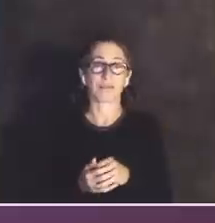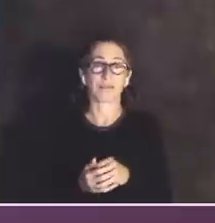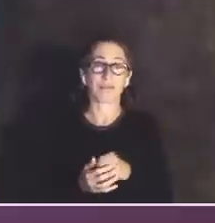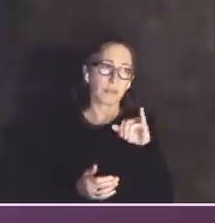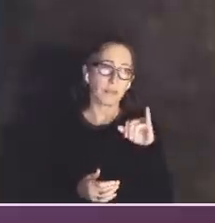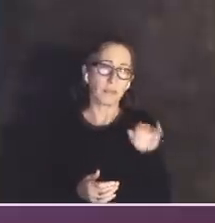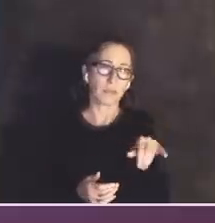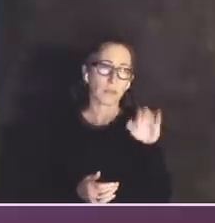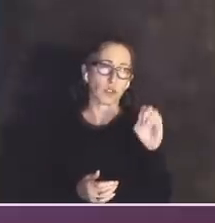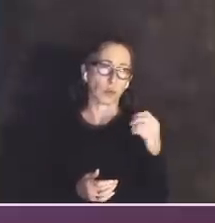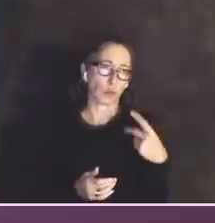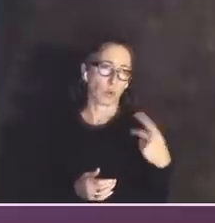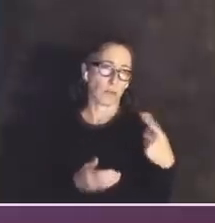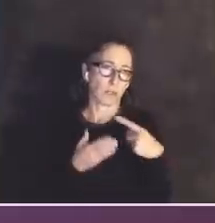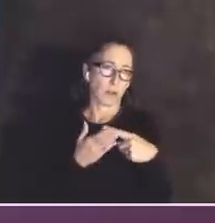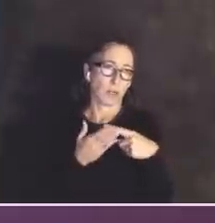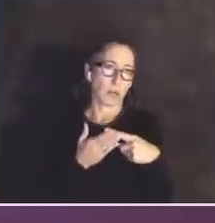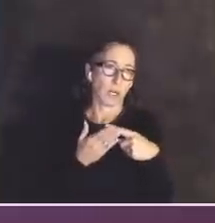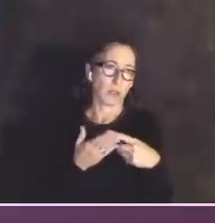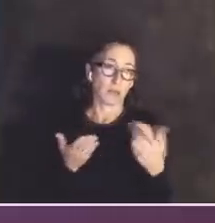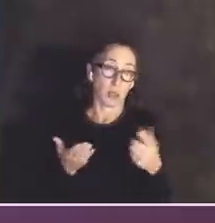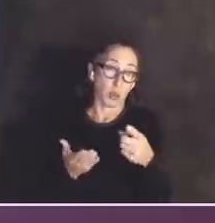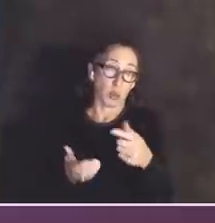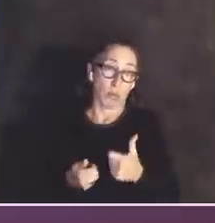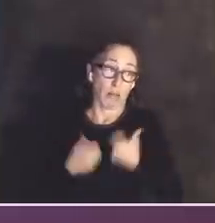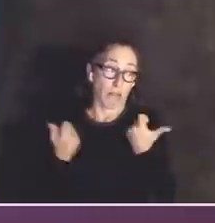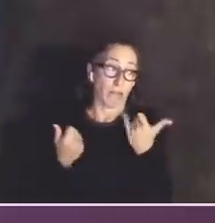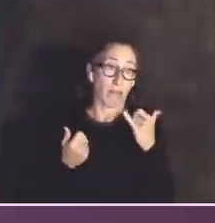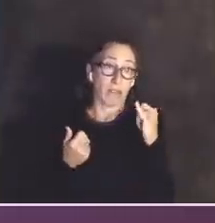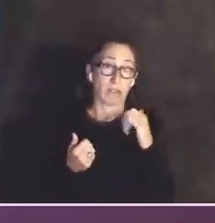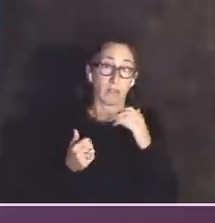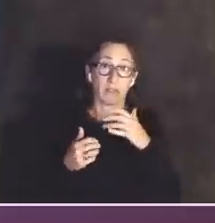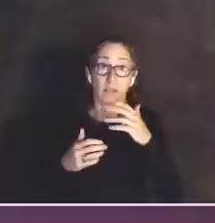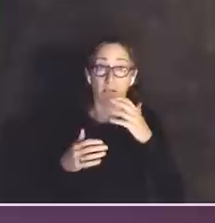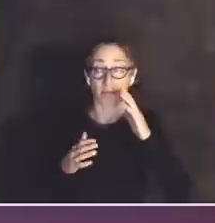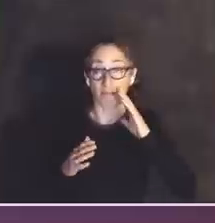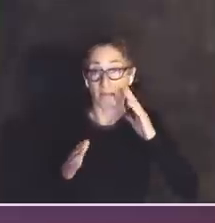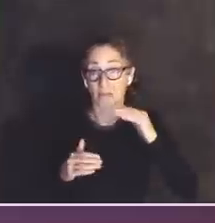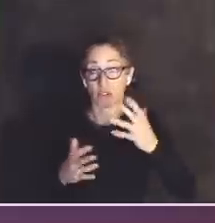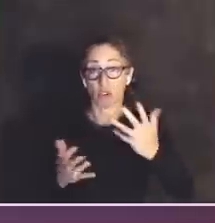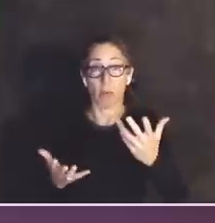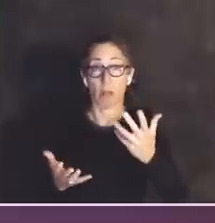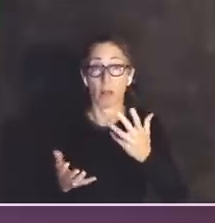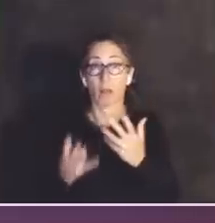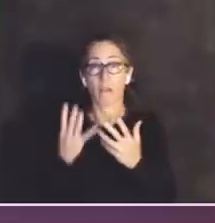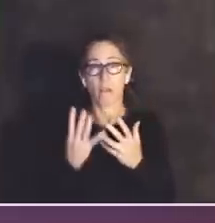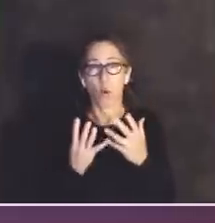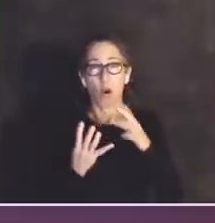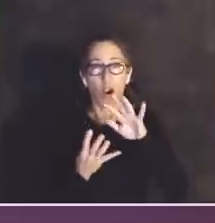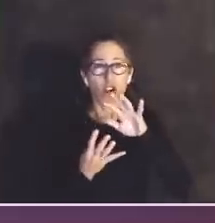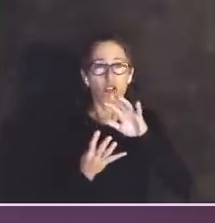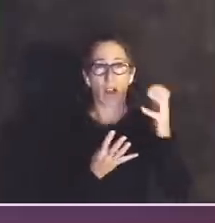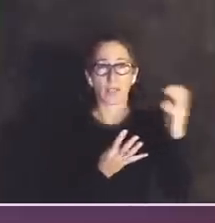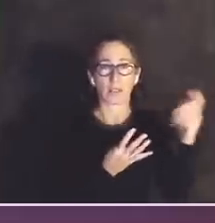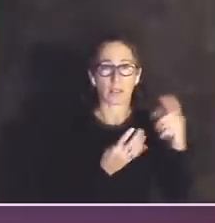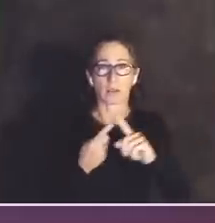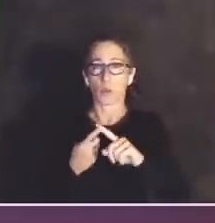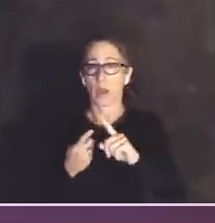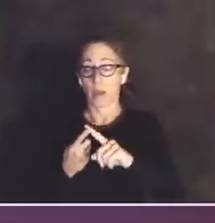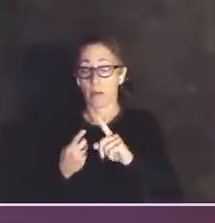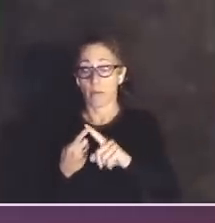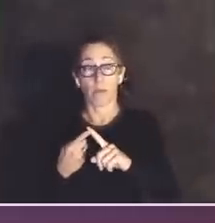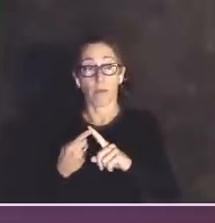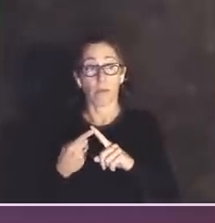heard. You're living it. We're in the middle of at least four crises right now, right? We're in the middle of a